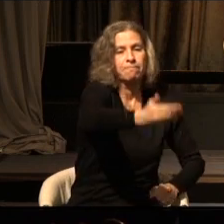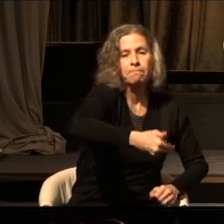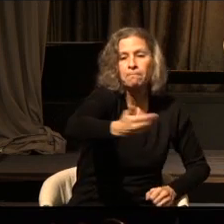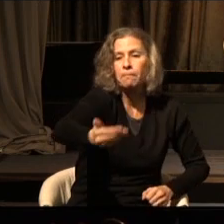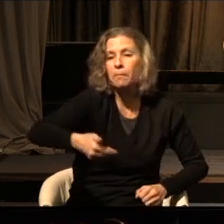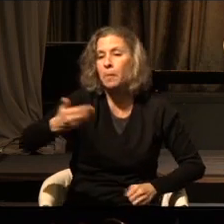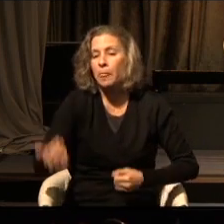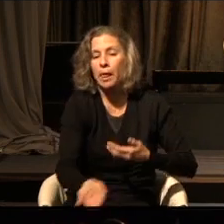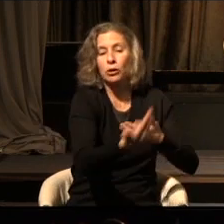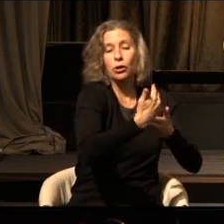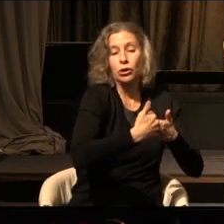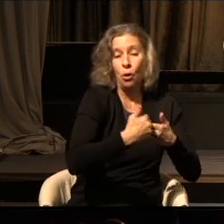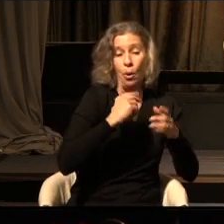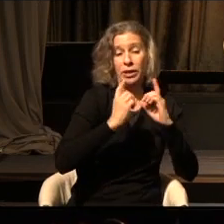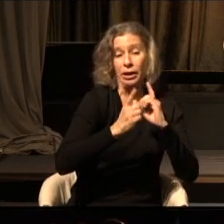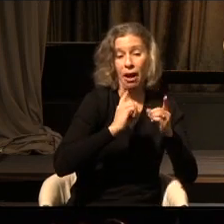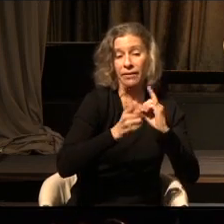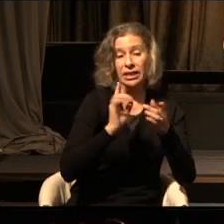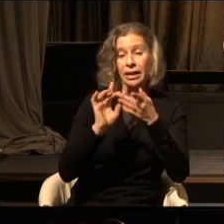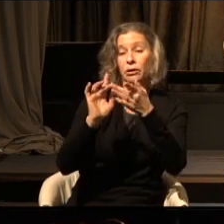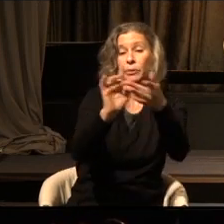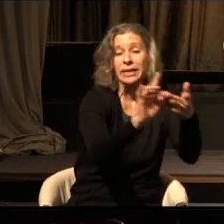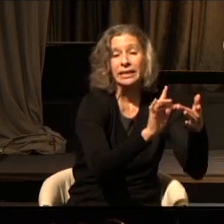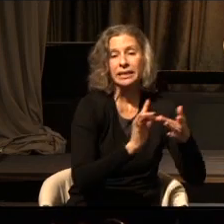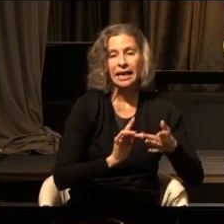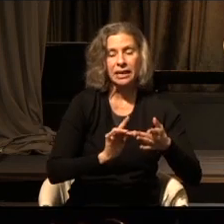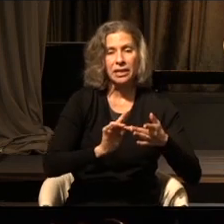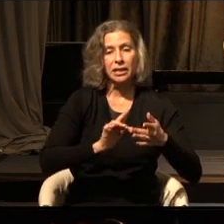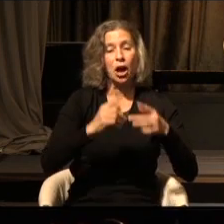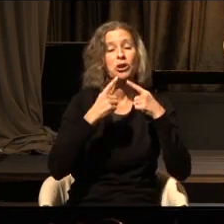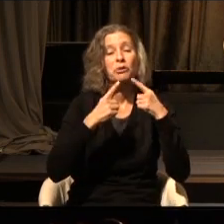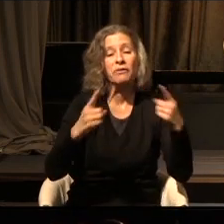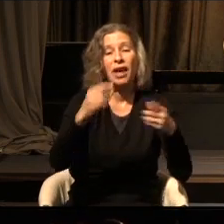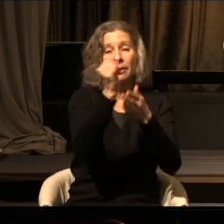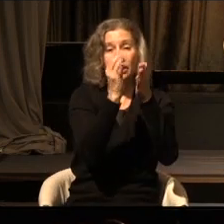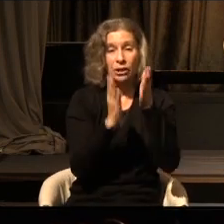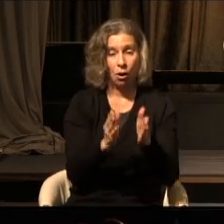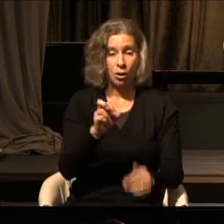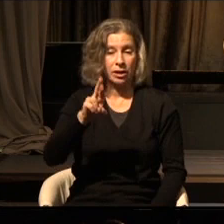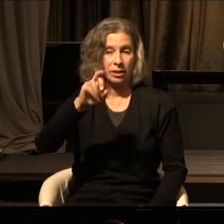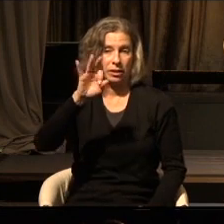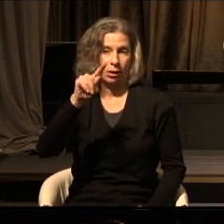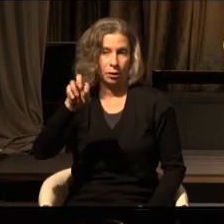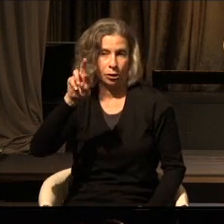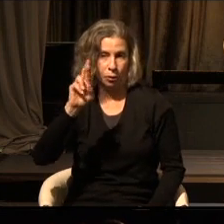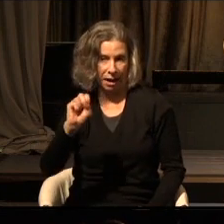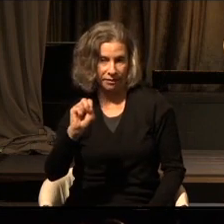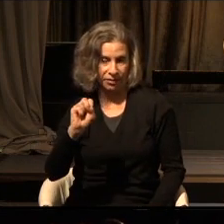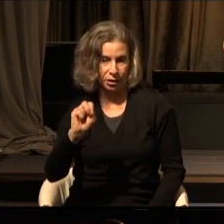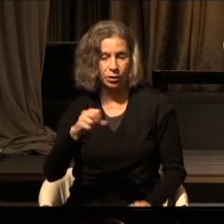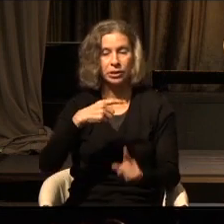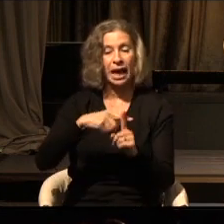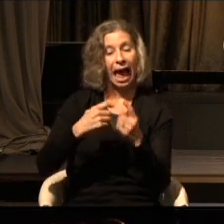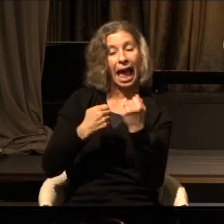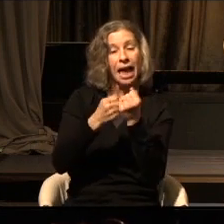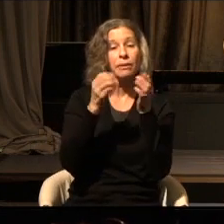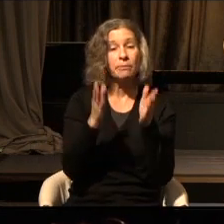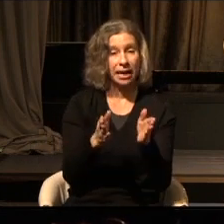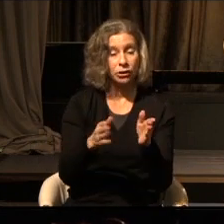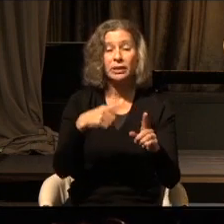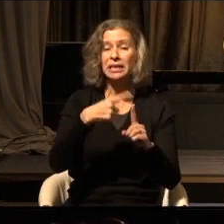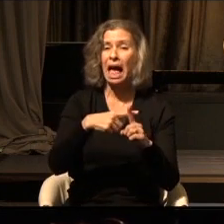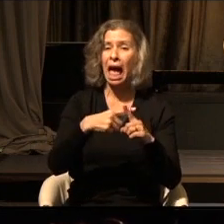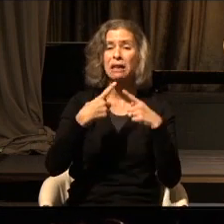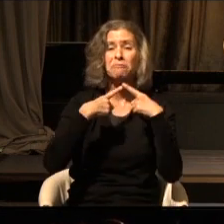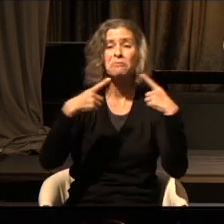these conversations were extended to known artists, crafters, and patrons in each county, and a public call was also put out inviting anyone